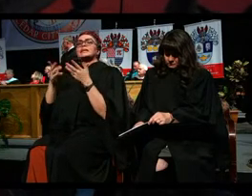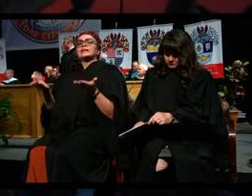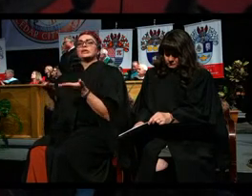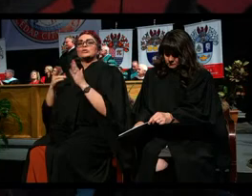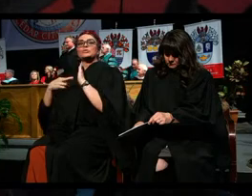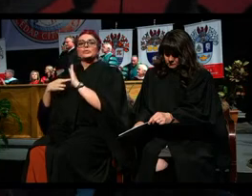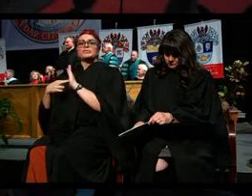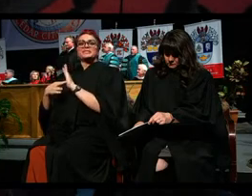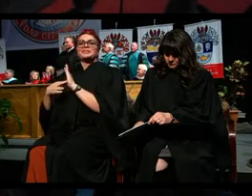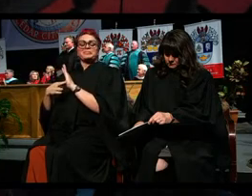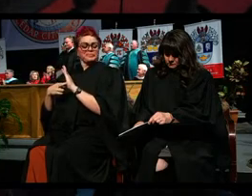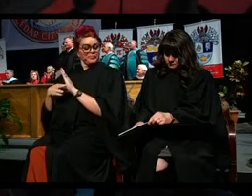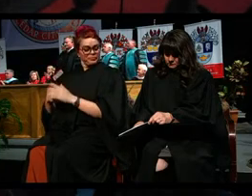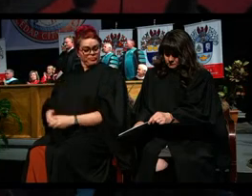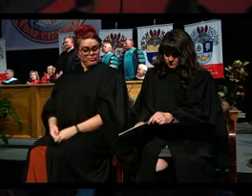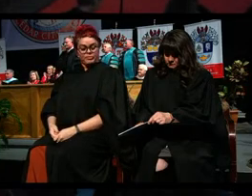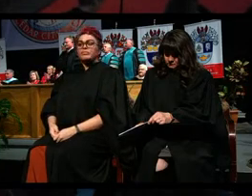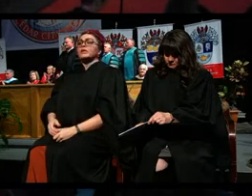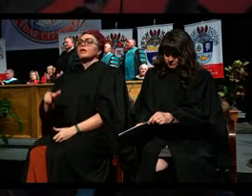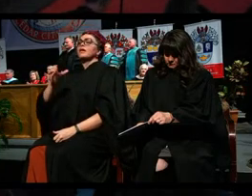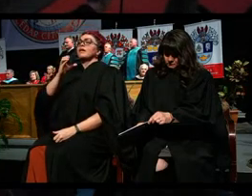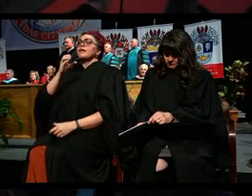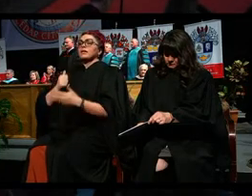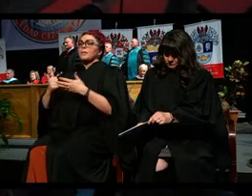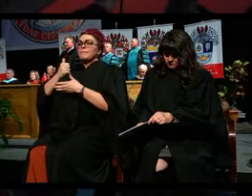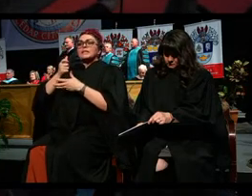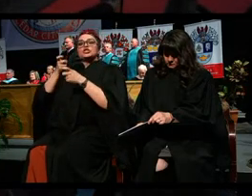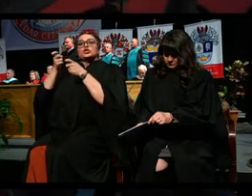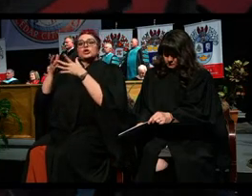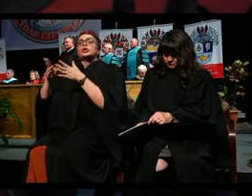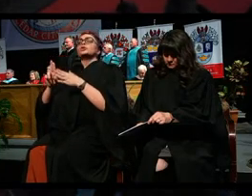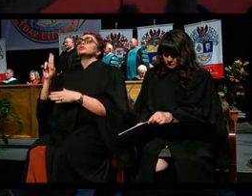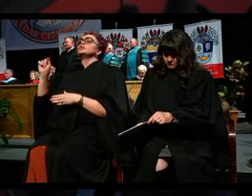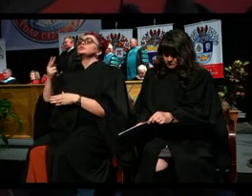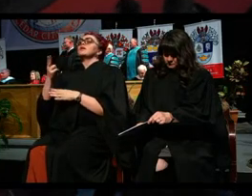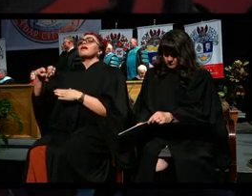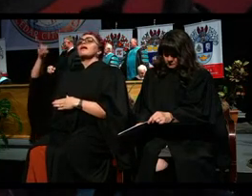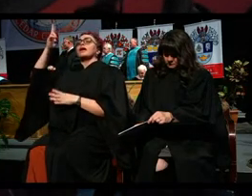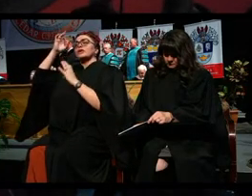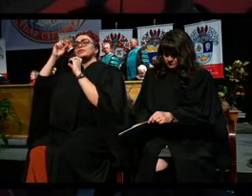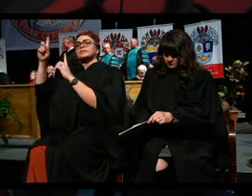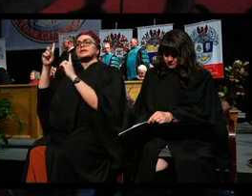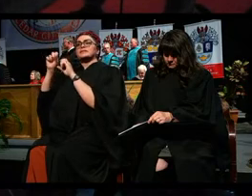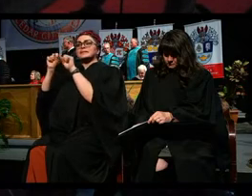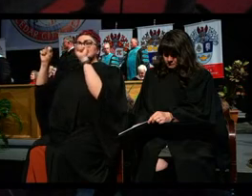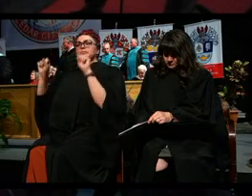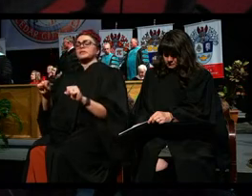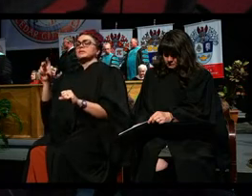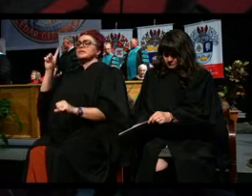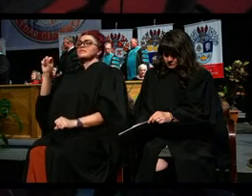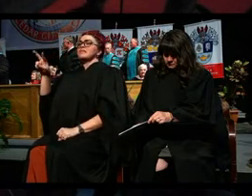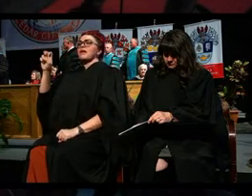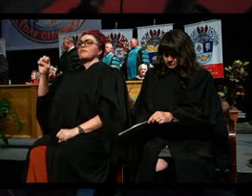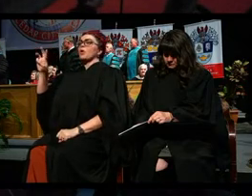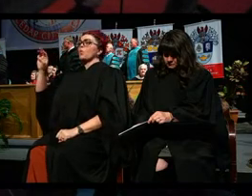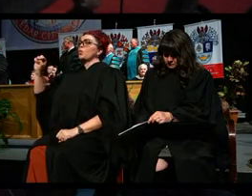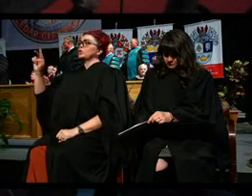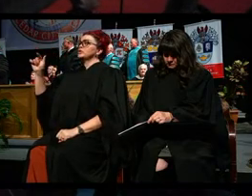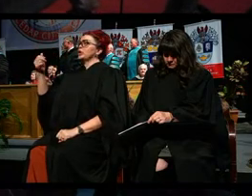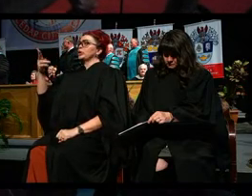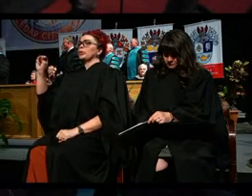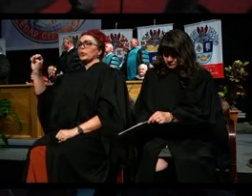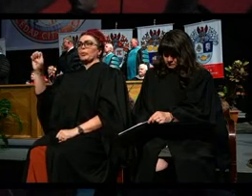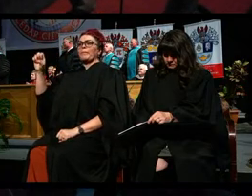Bettridge. Commissioner of the Utah System of Higher Education, Dave R. Wolstenhume. Senior